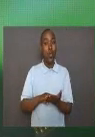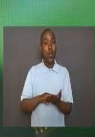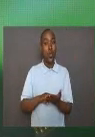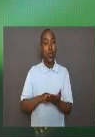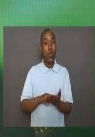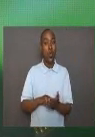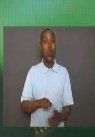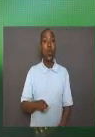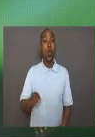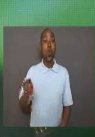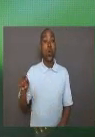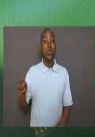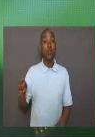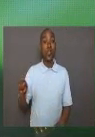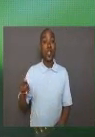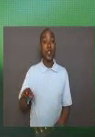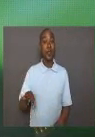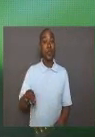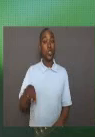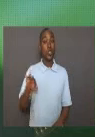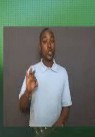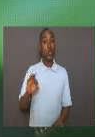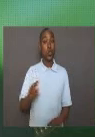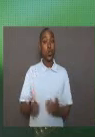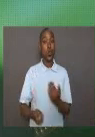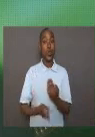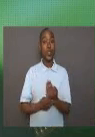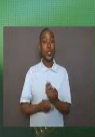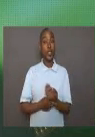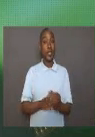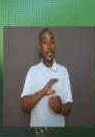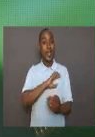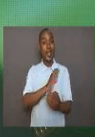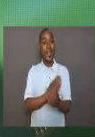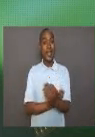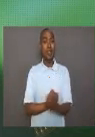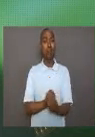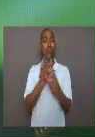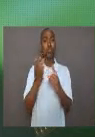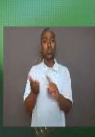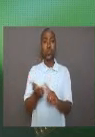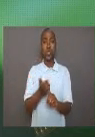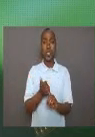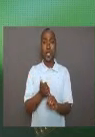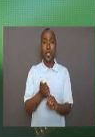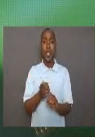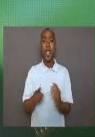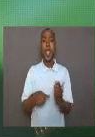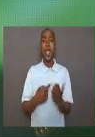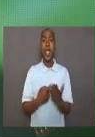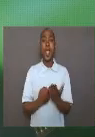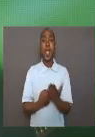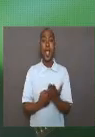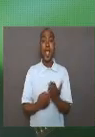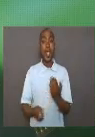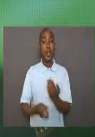phosphate bonds store a great deal of energy, which can be saved until